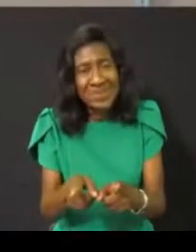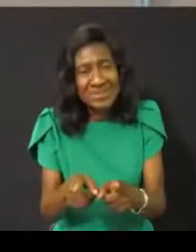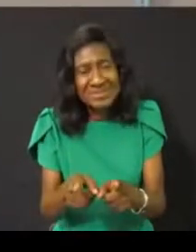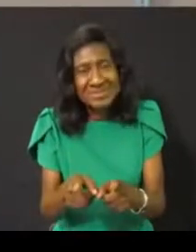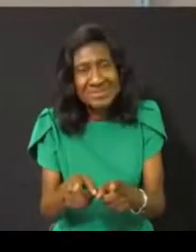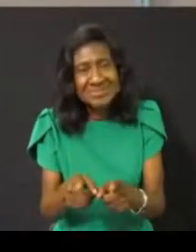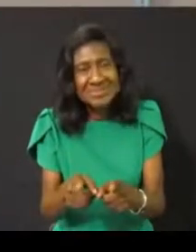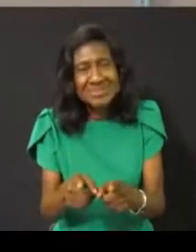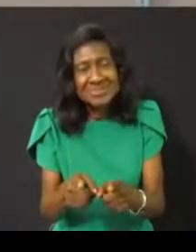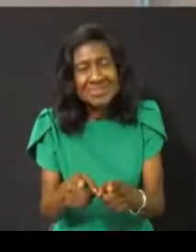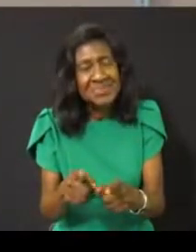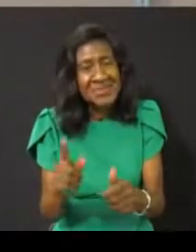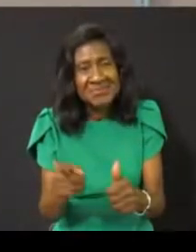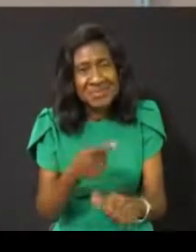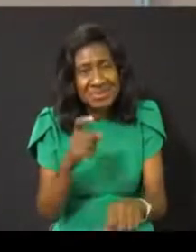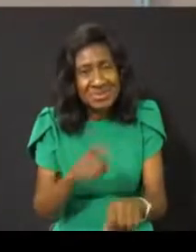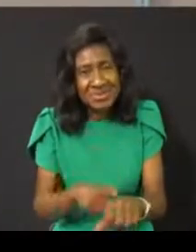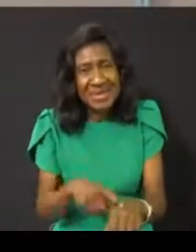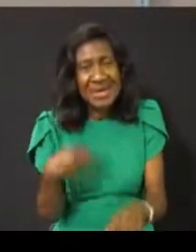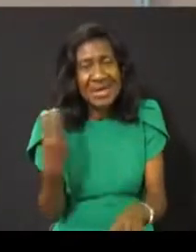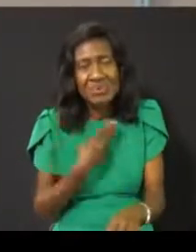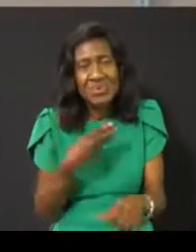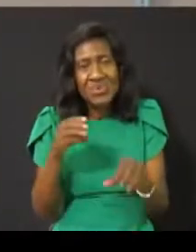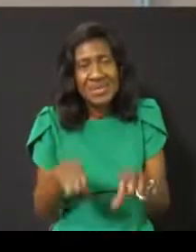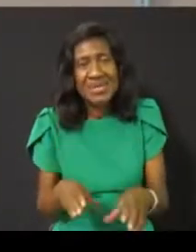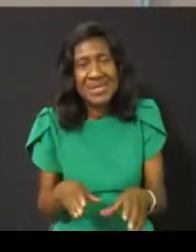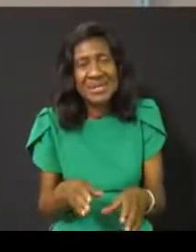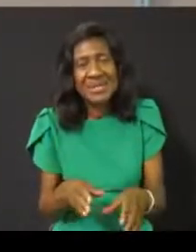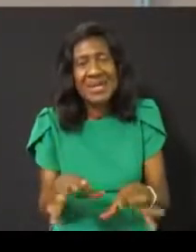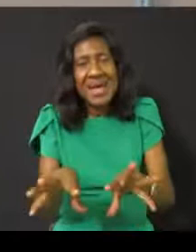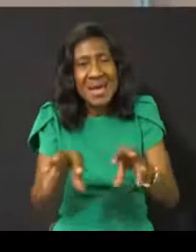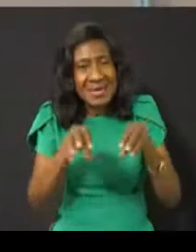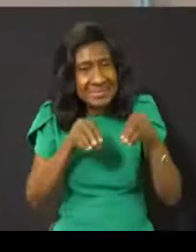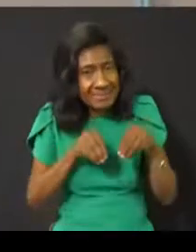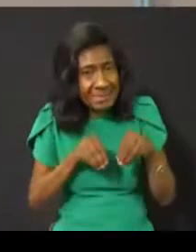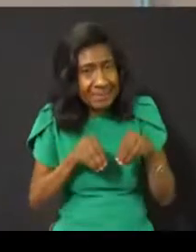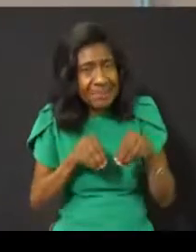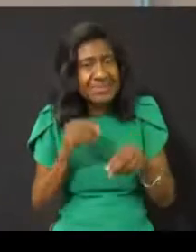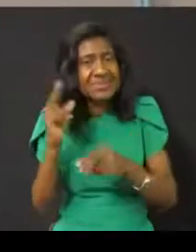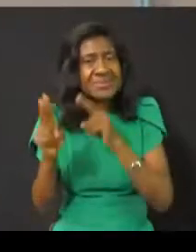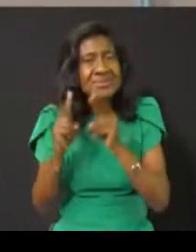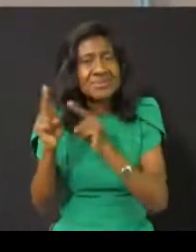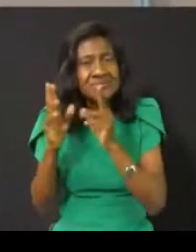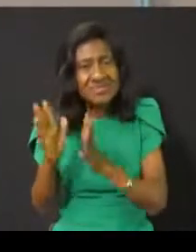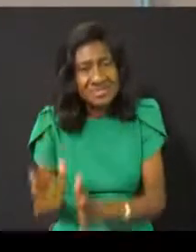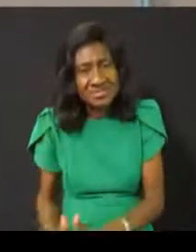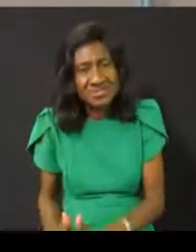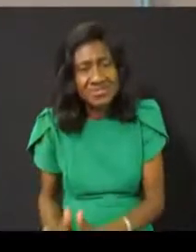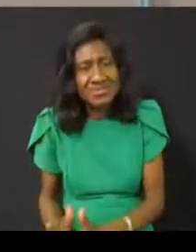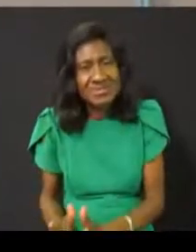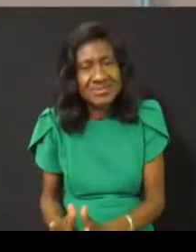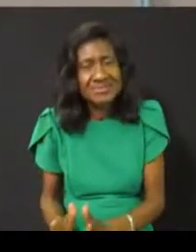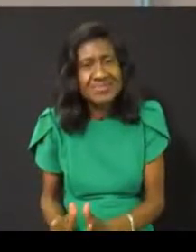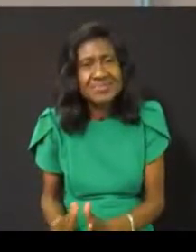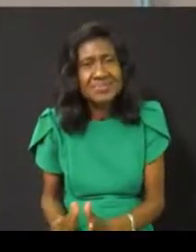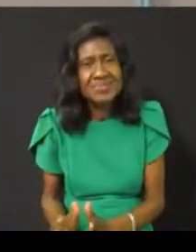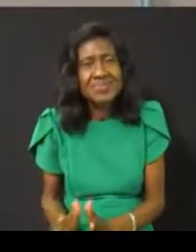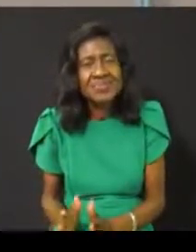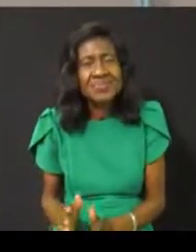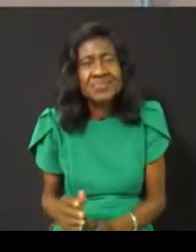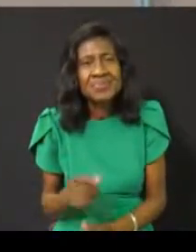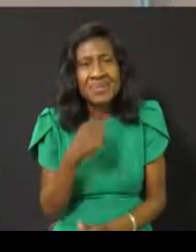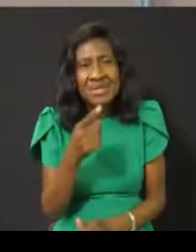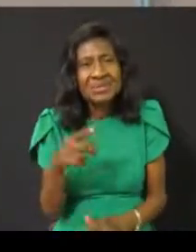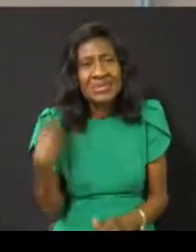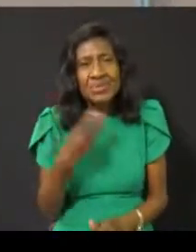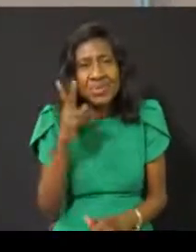leisure travelers. With the reopening date now announced, the ministry the Department of Tourism and private sectors will continue